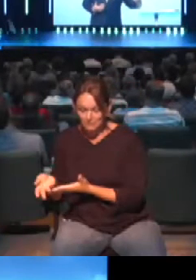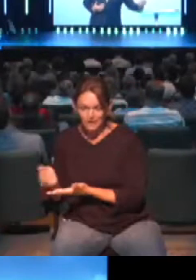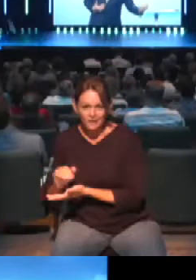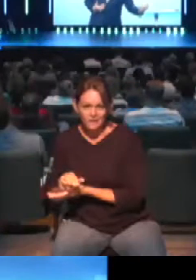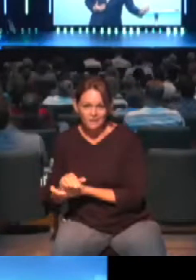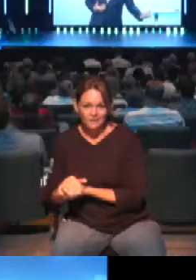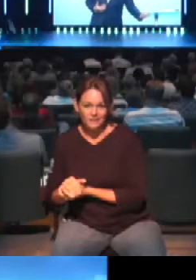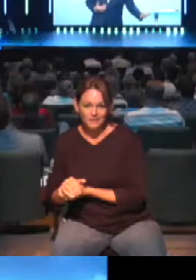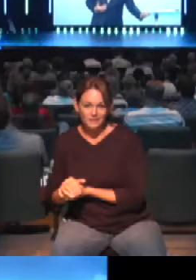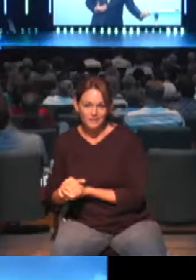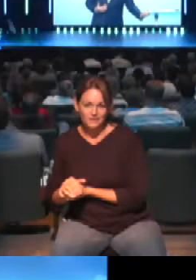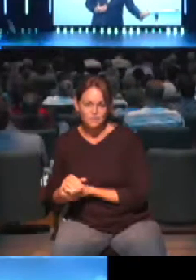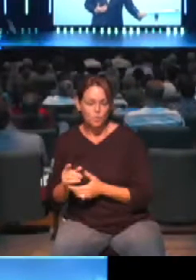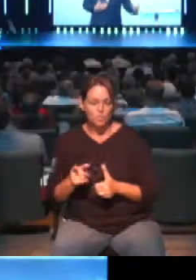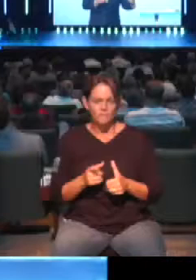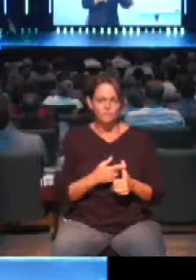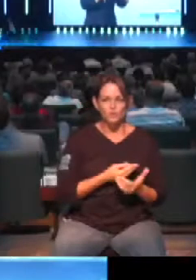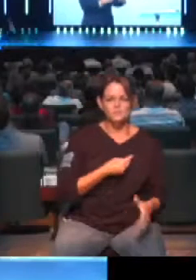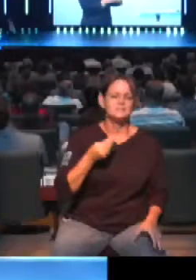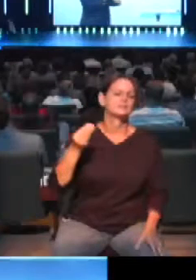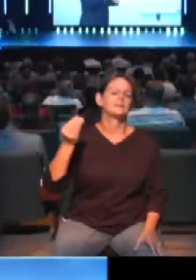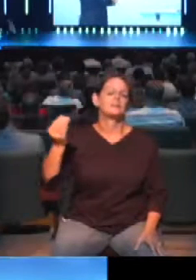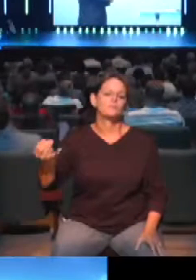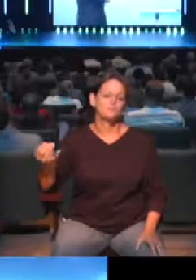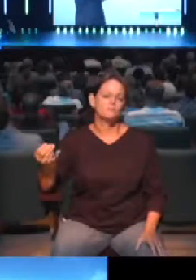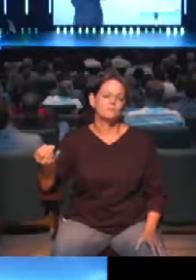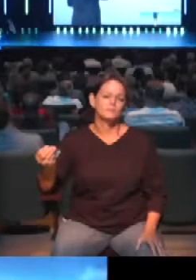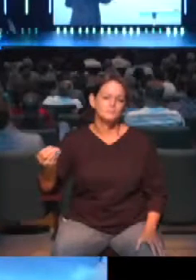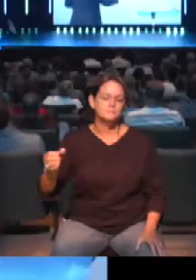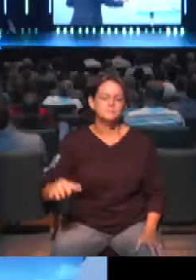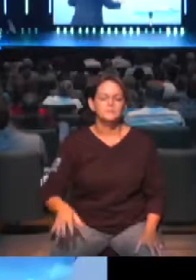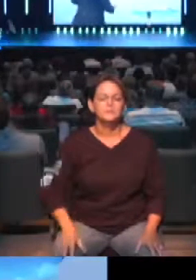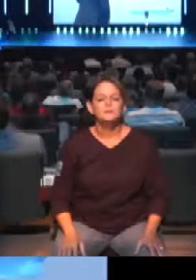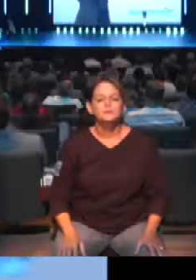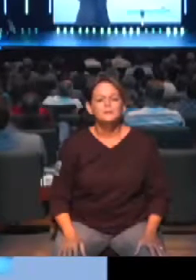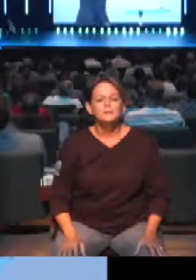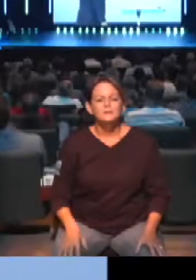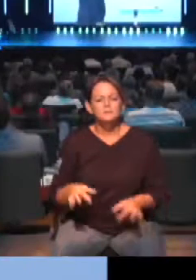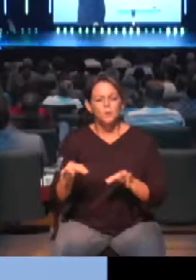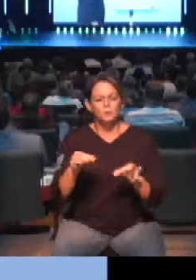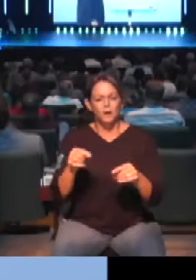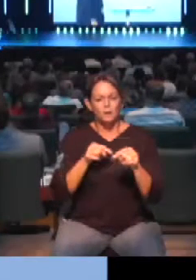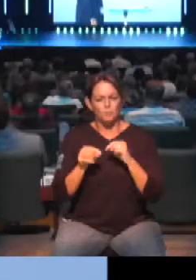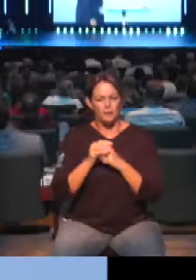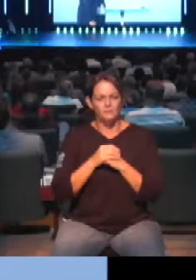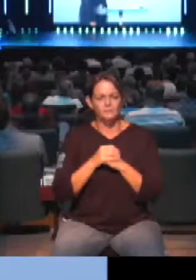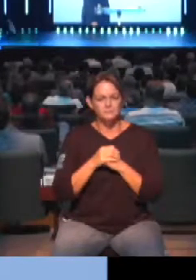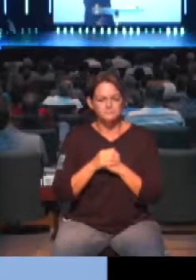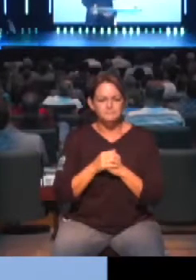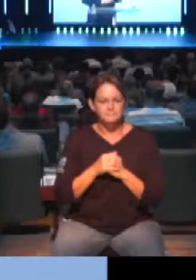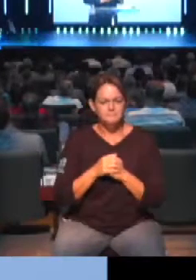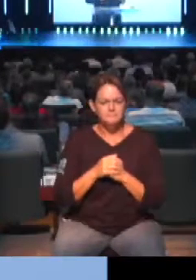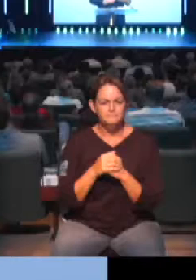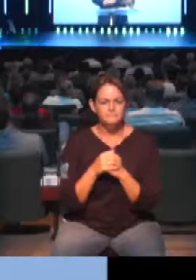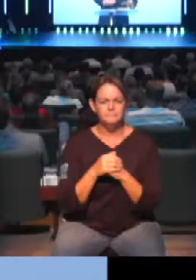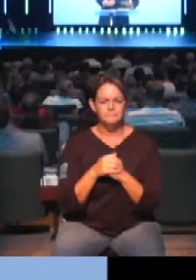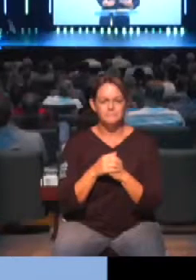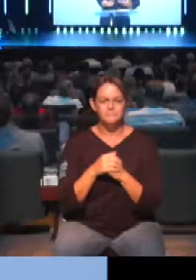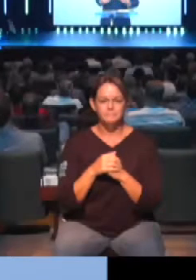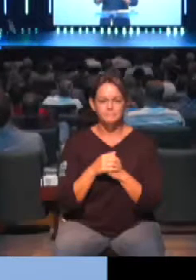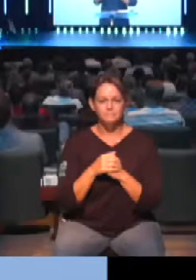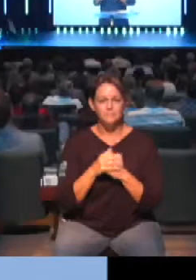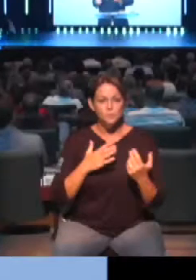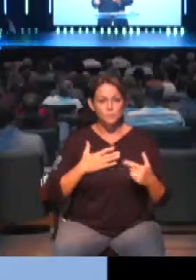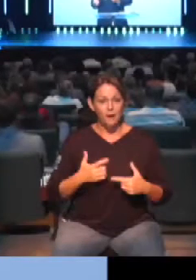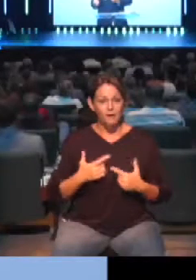So I give the first, okay? So let me go back, one more scripture, and then one way this scripture worked